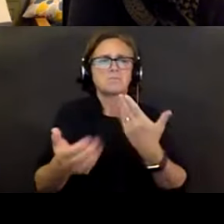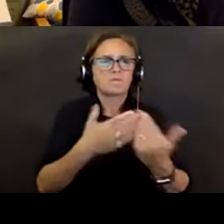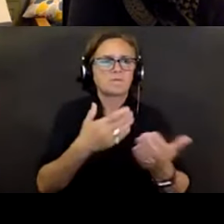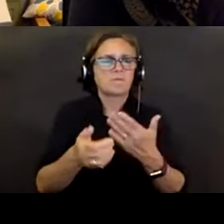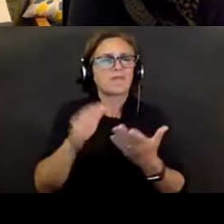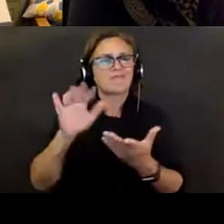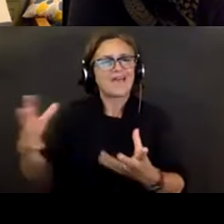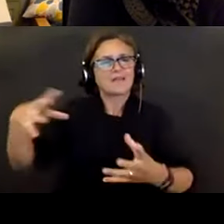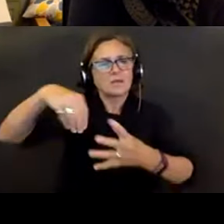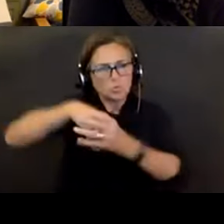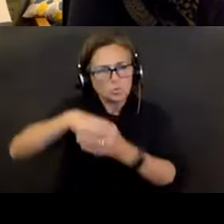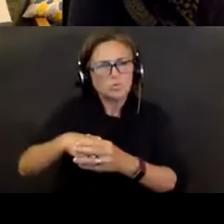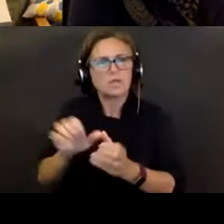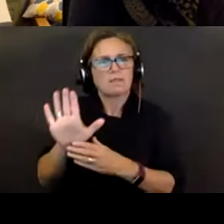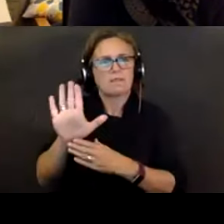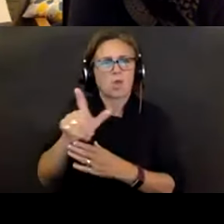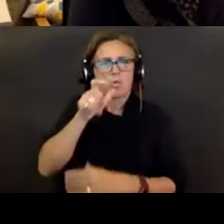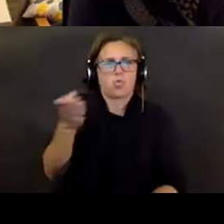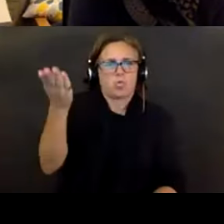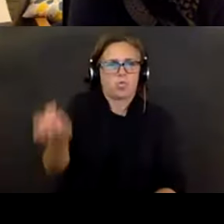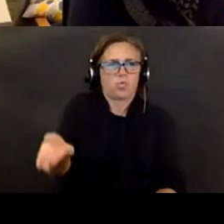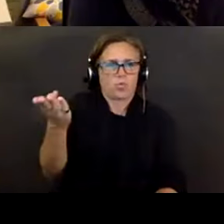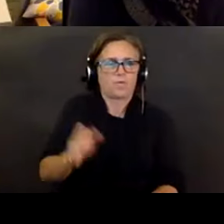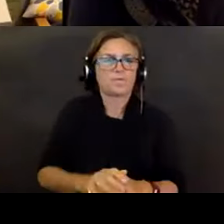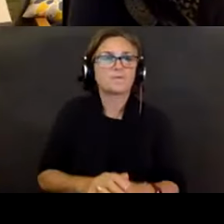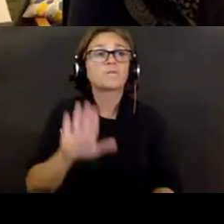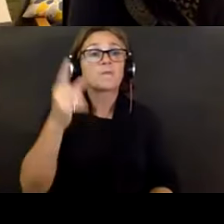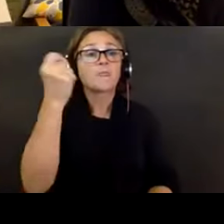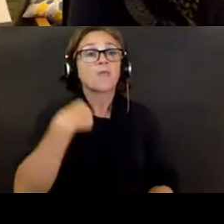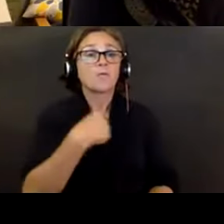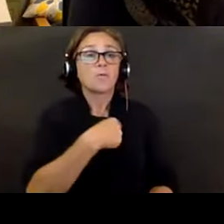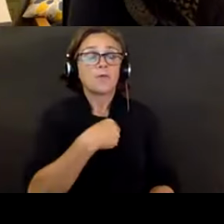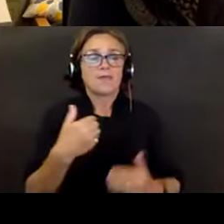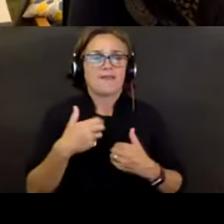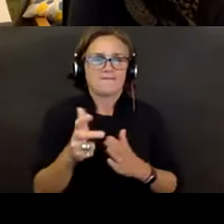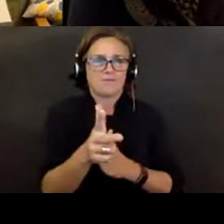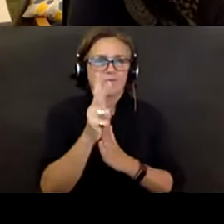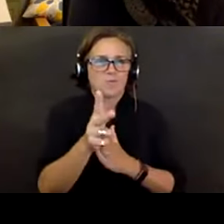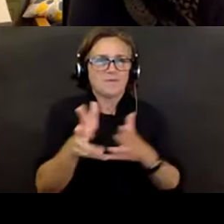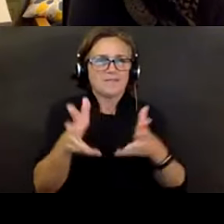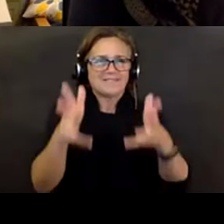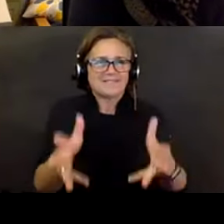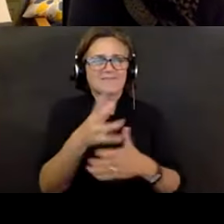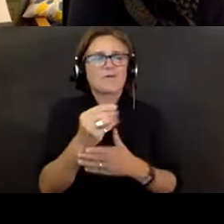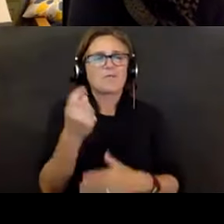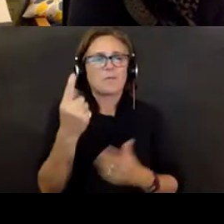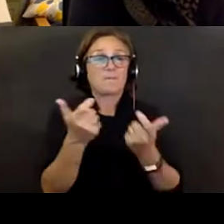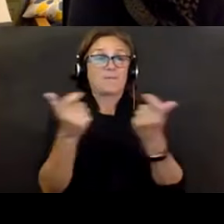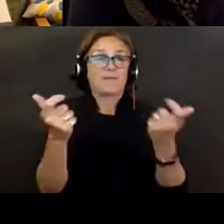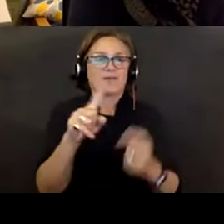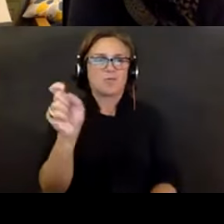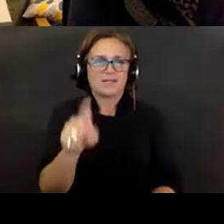be great to do that. So we have 3 minutes left, and then I have a big question that is in